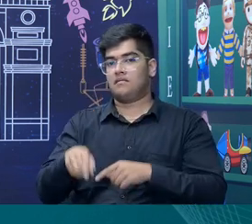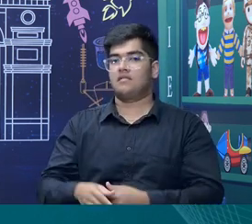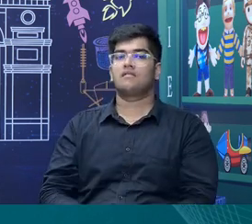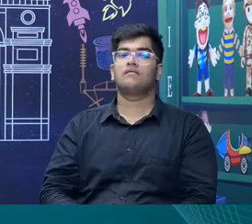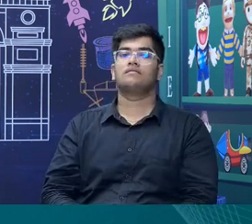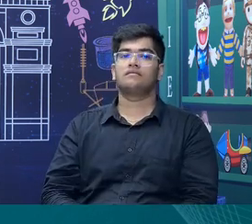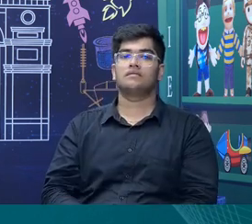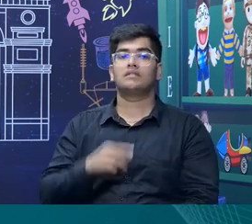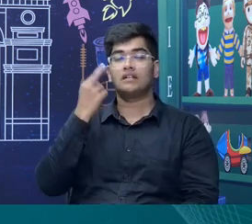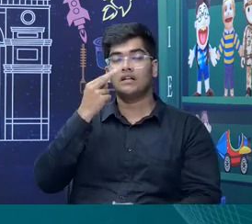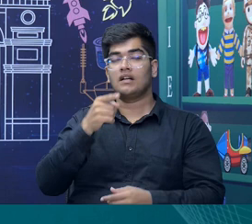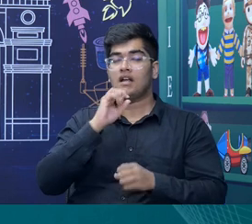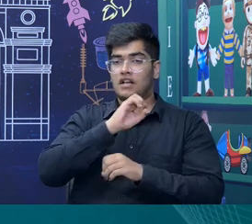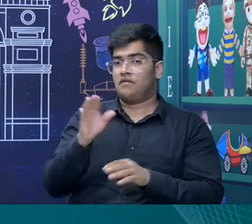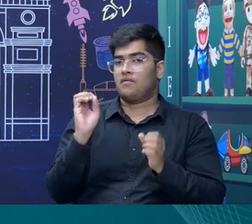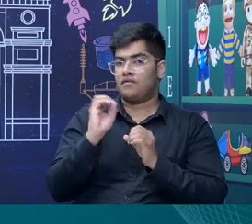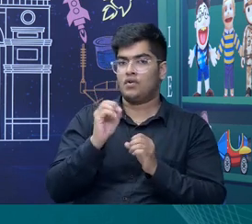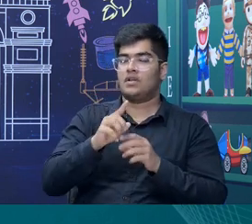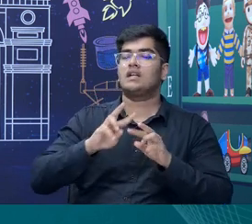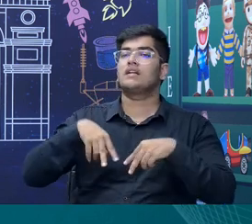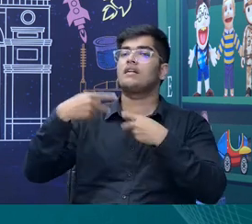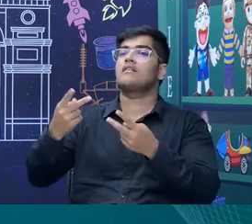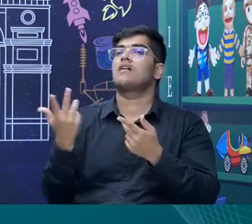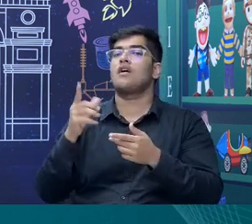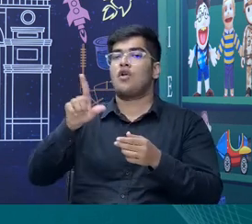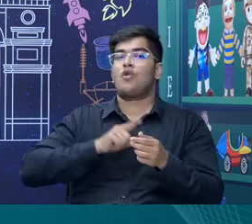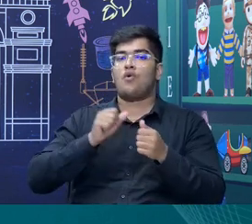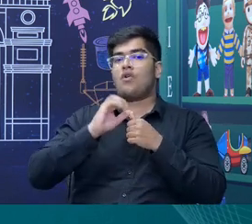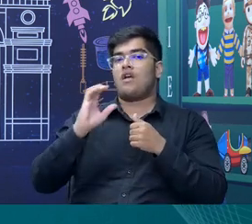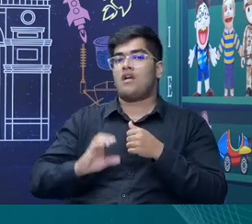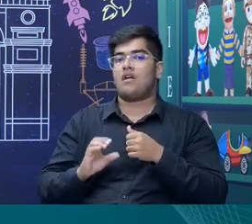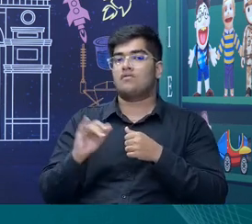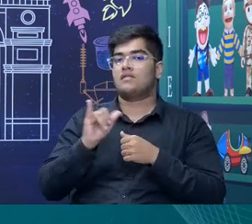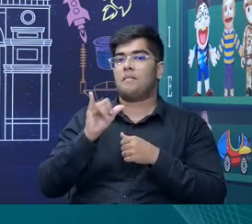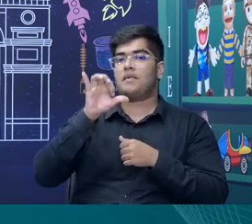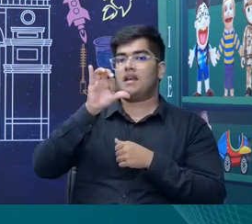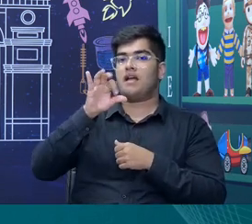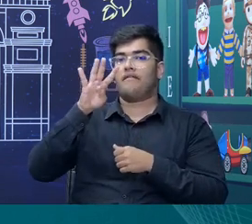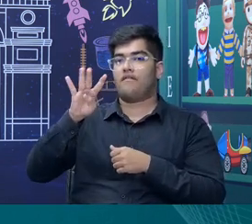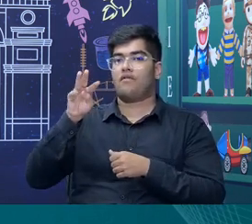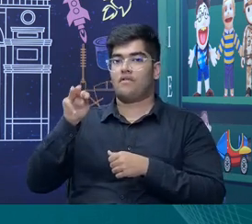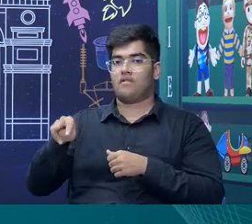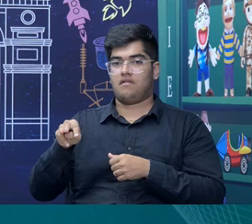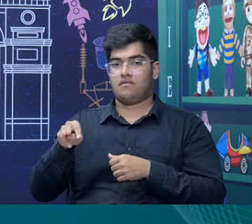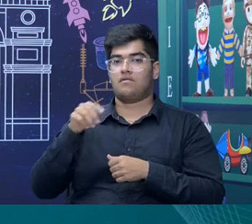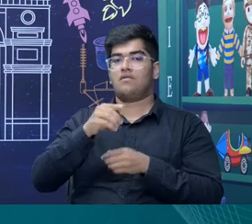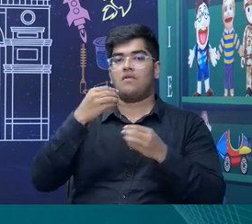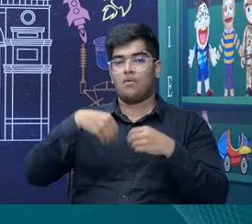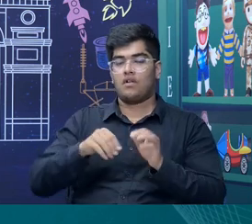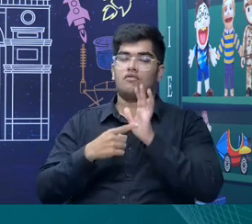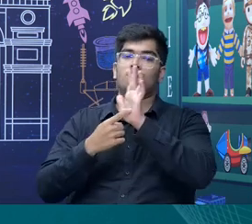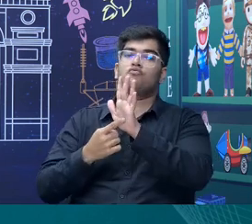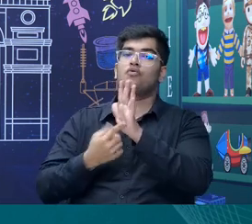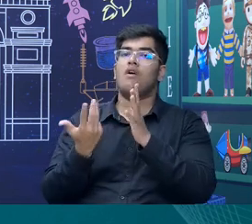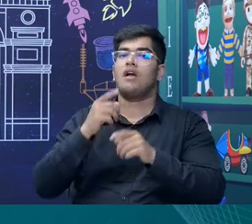given so this will be transferred to his Loan account as 94 000 and this will be shown